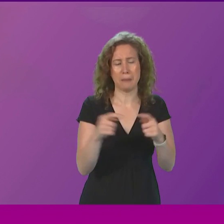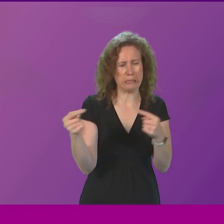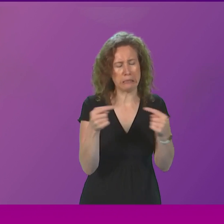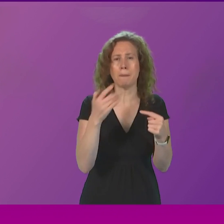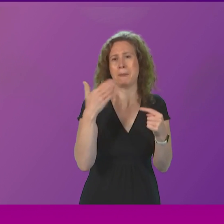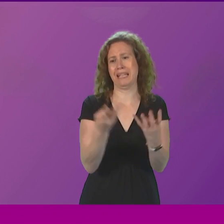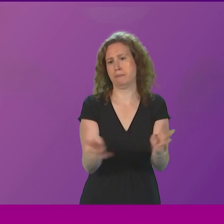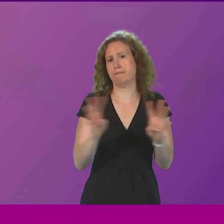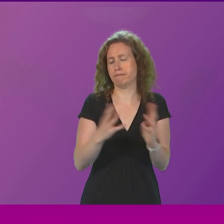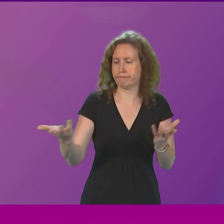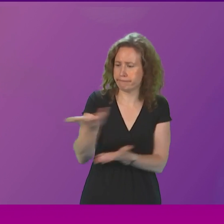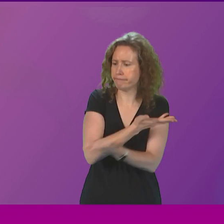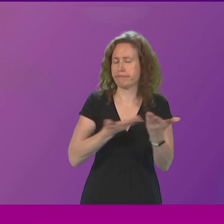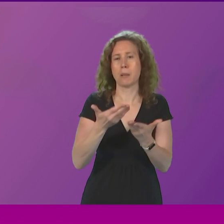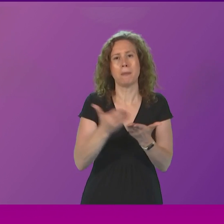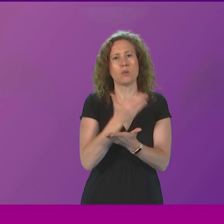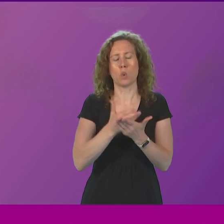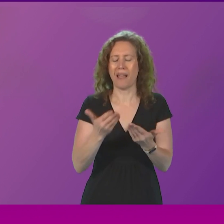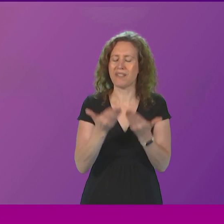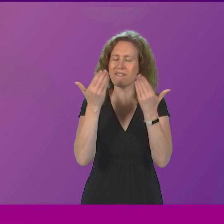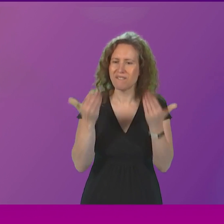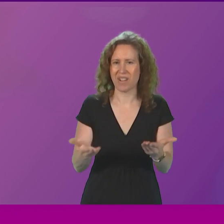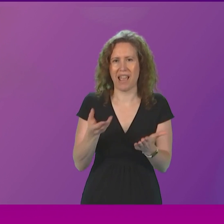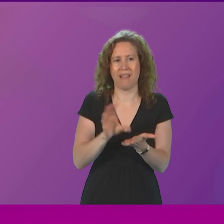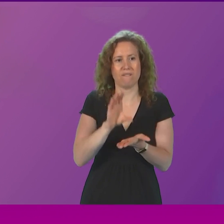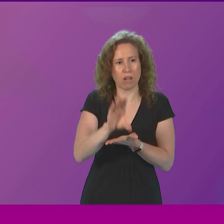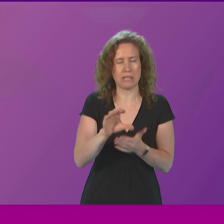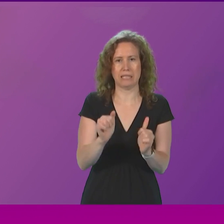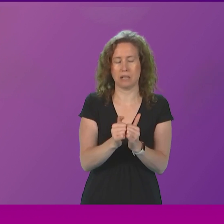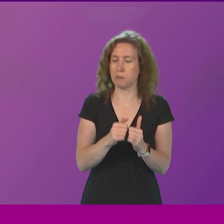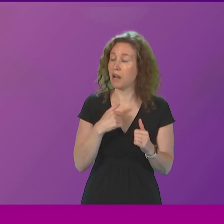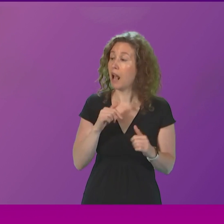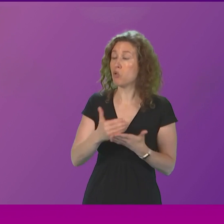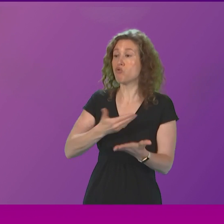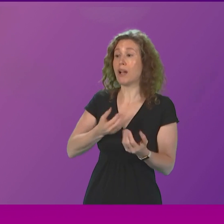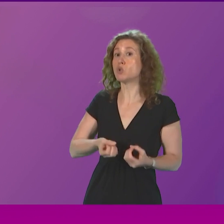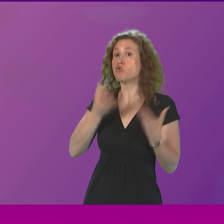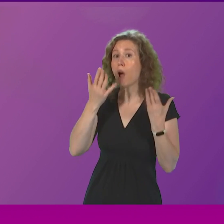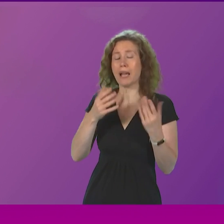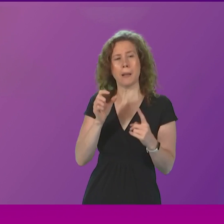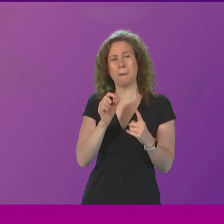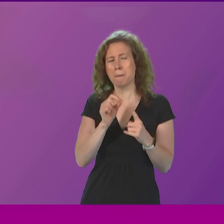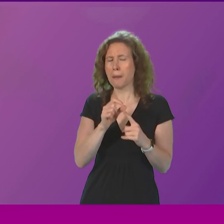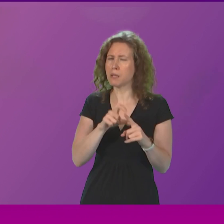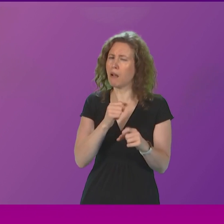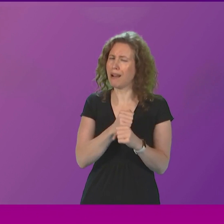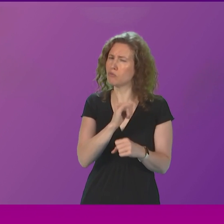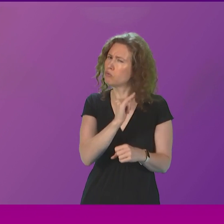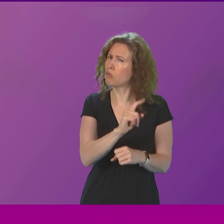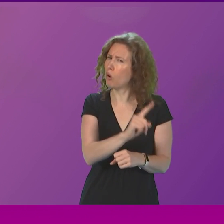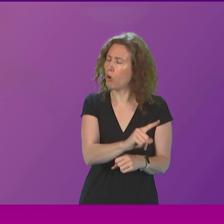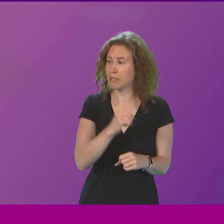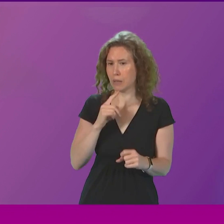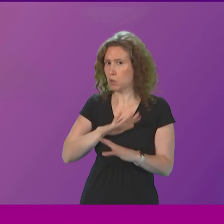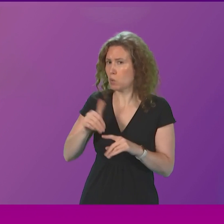to make sure that there's a fair funding settlement. In terms of the right to strike, I think, again, Pam Duncan-Glancy is well off the mark when she says that we